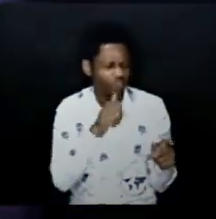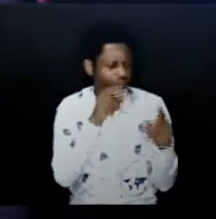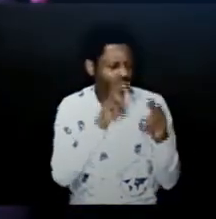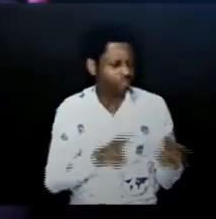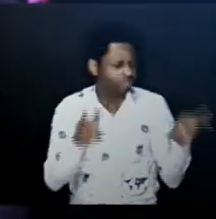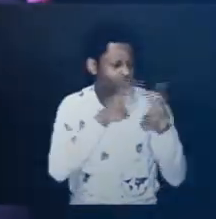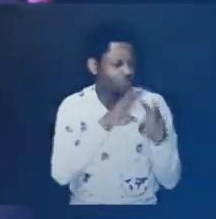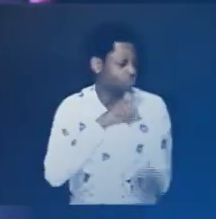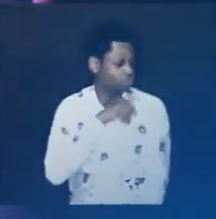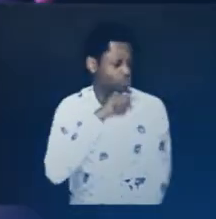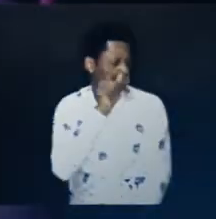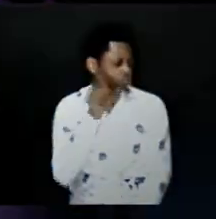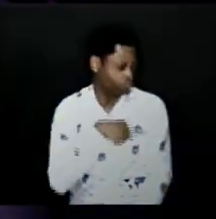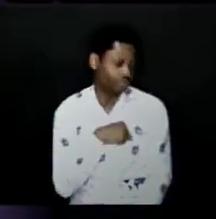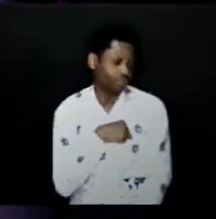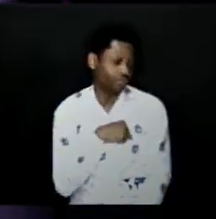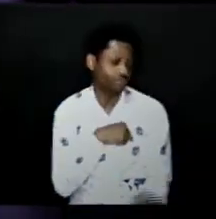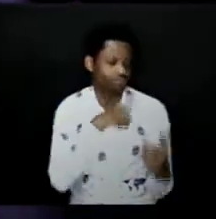And greed.